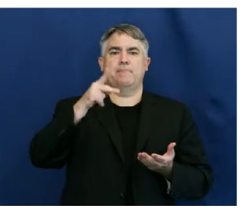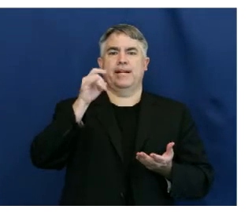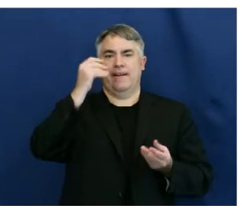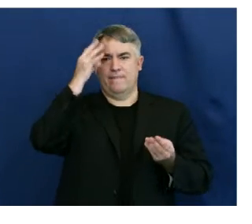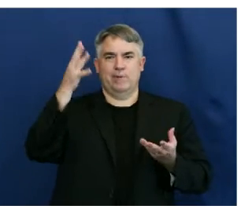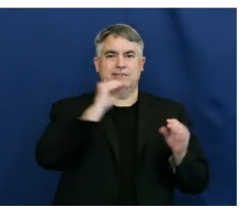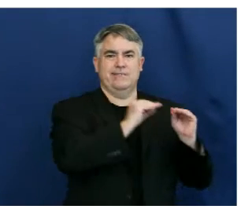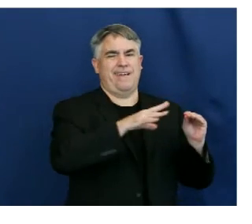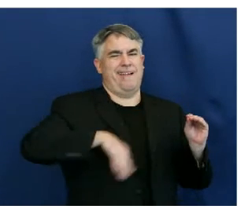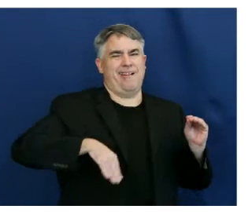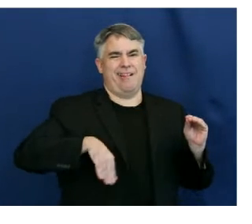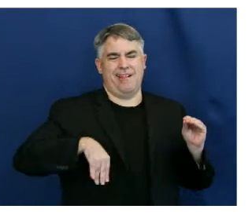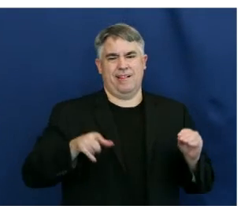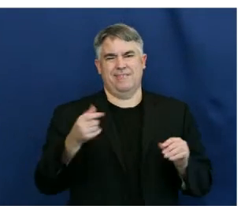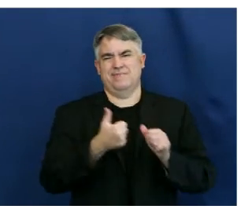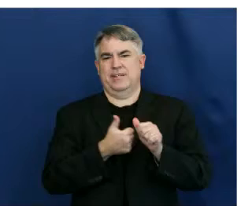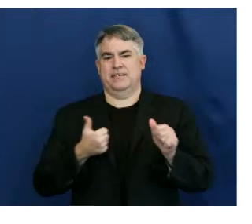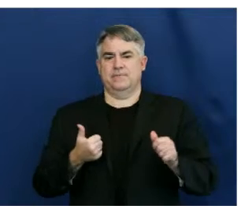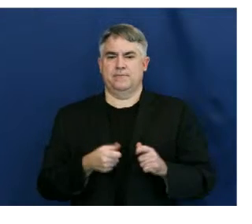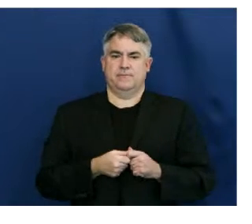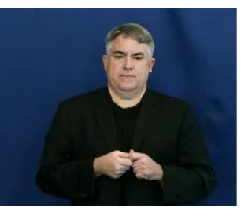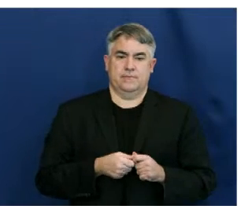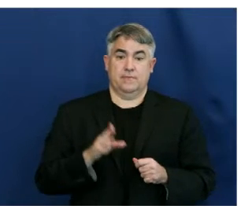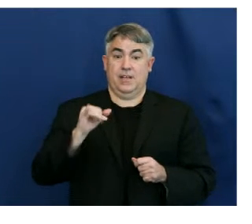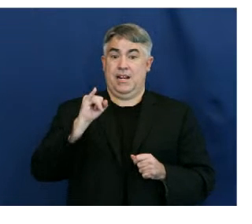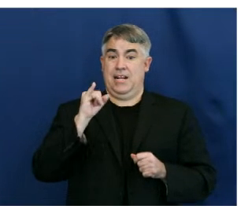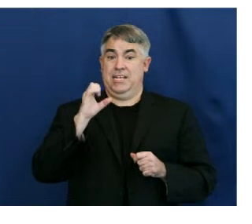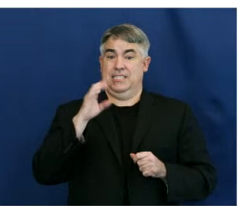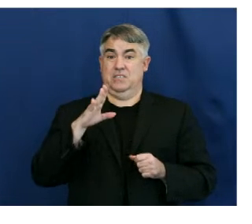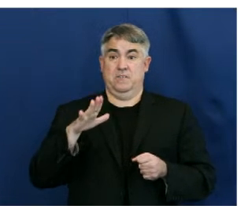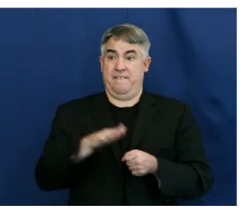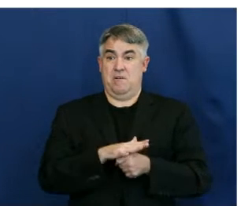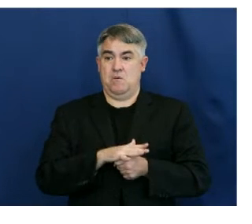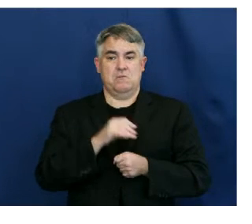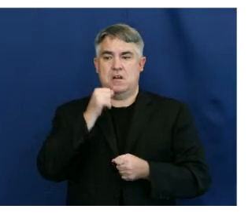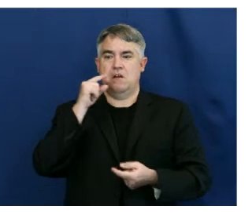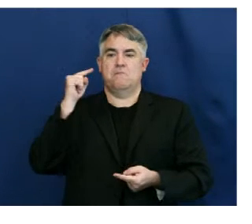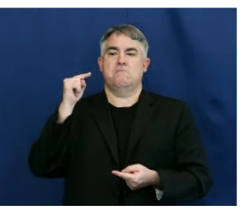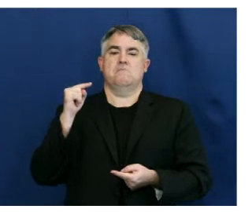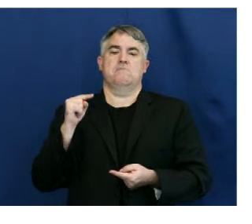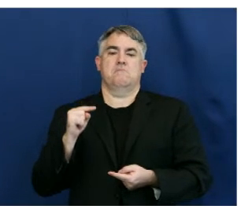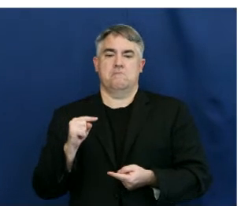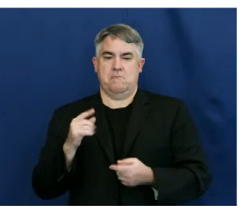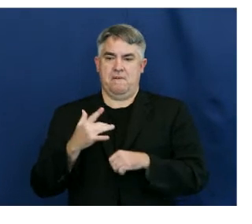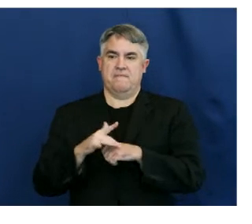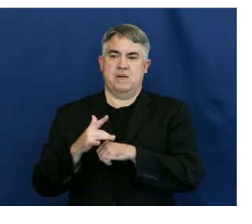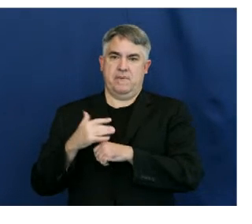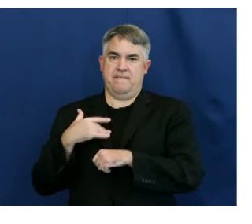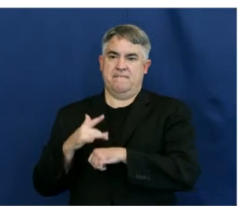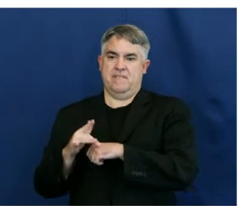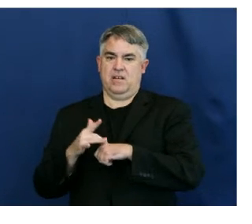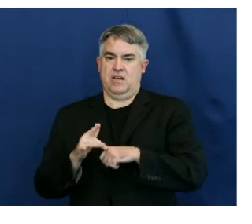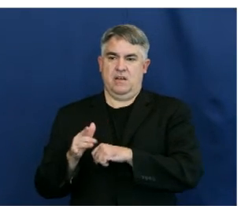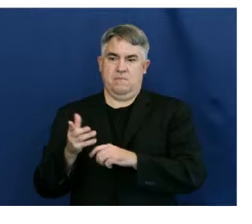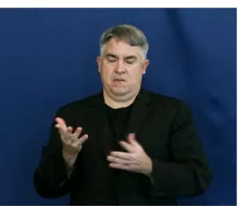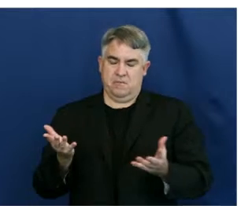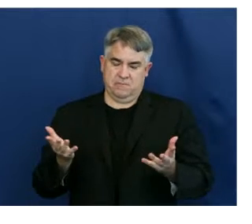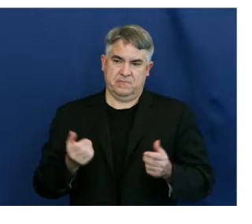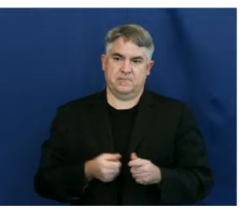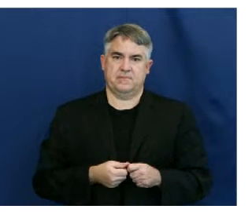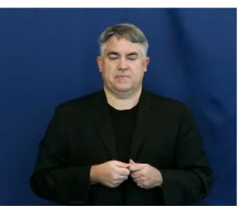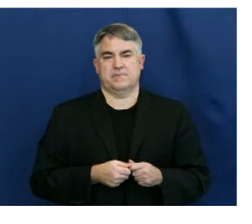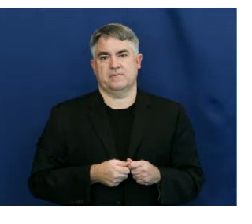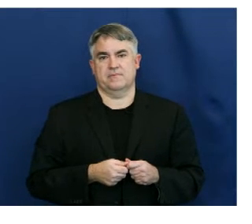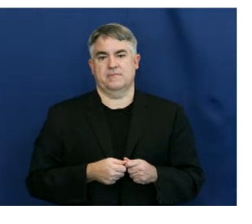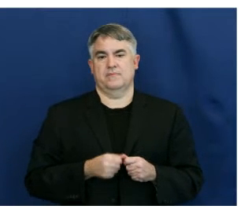And ICU capacity, again, you see the number of COVID numbers coming down. Hospital systems continue to catch up non-COVID related ICU utilization,